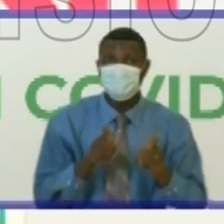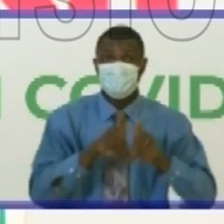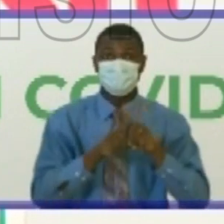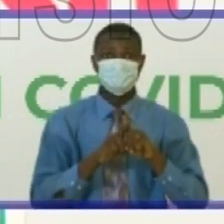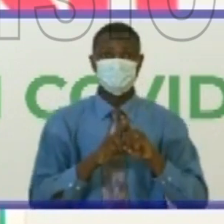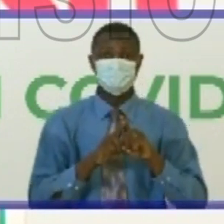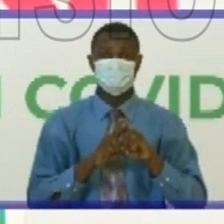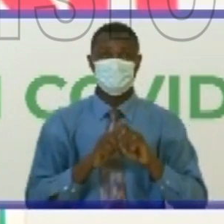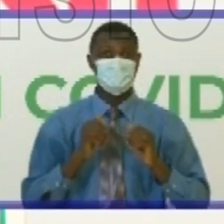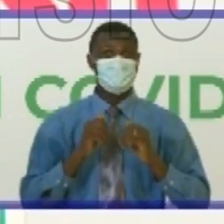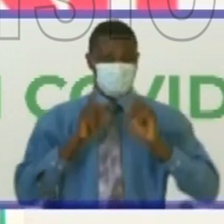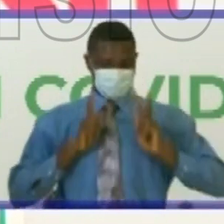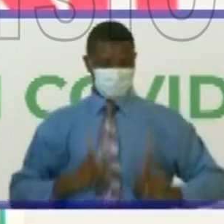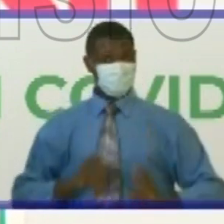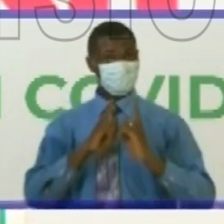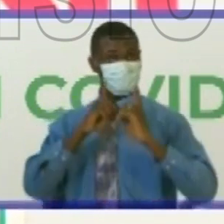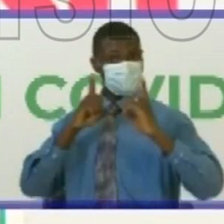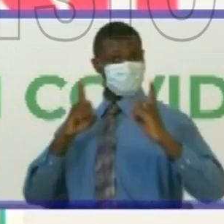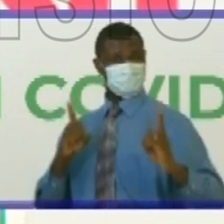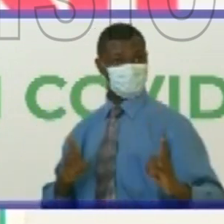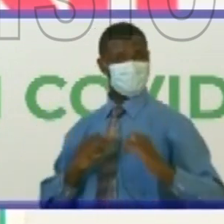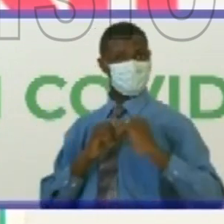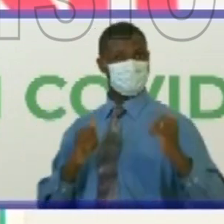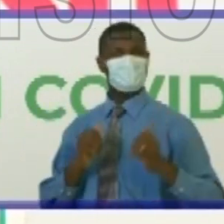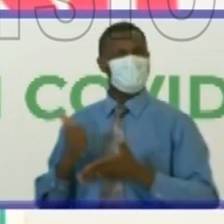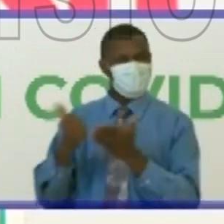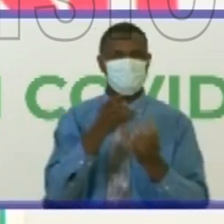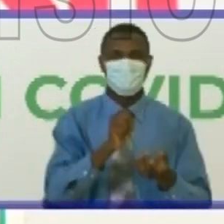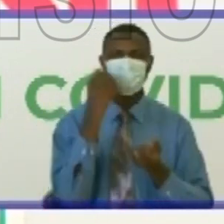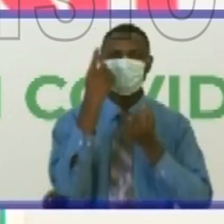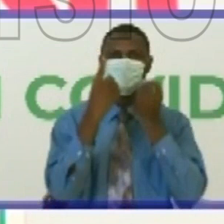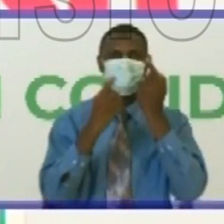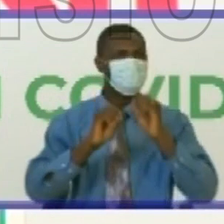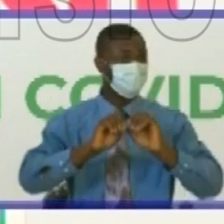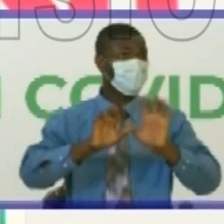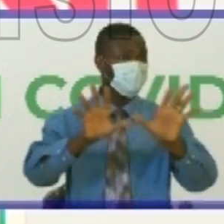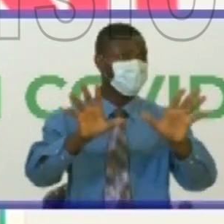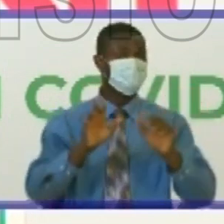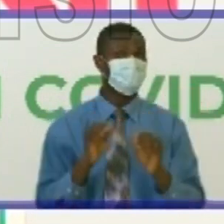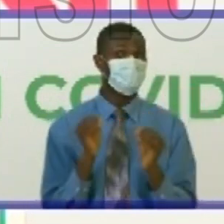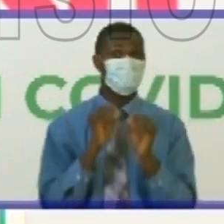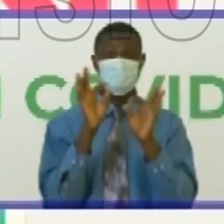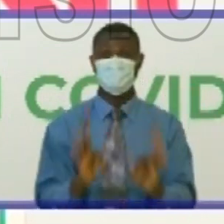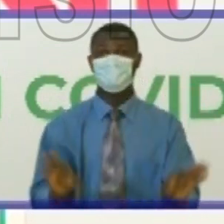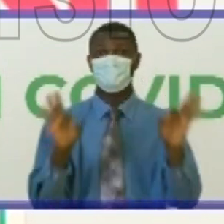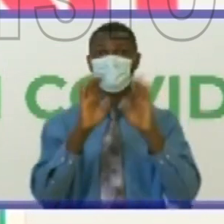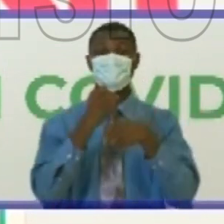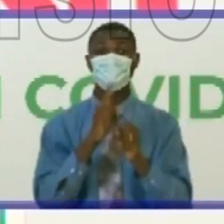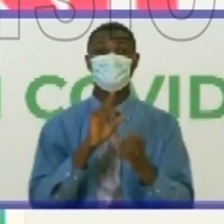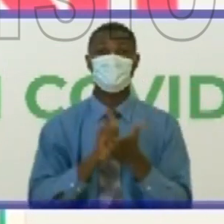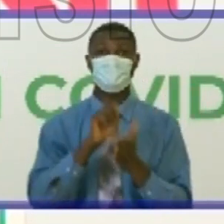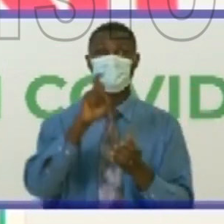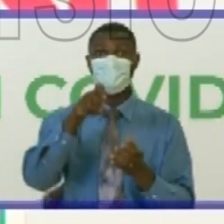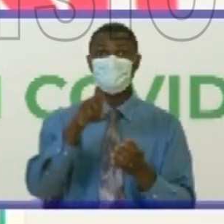and they understand the importance of these measures. Importantly, ensure that they wash their